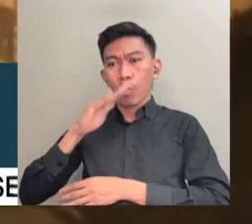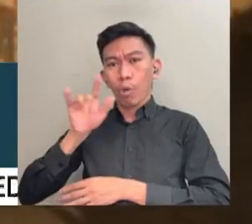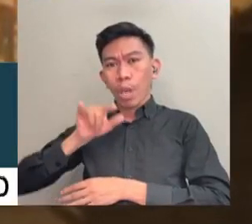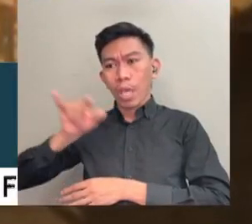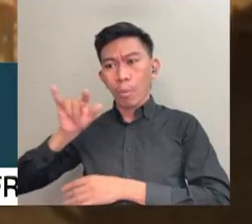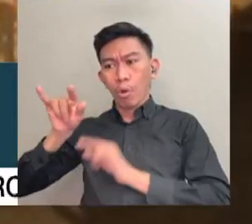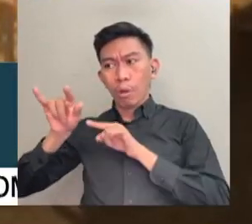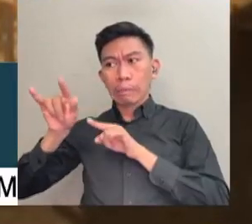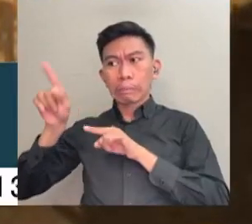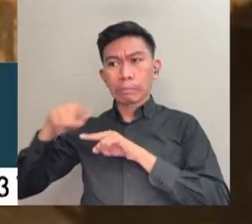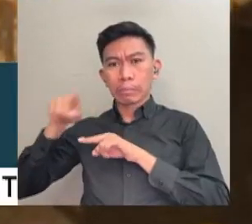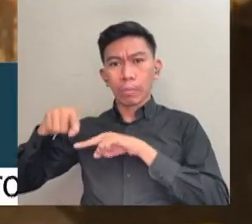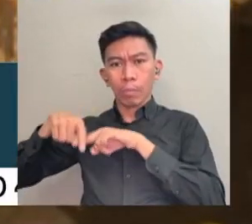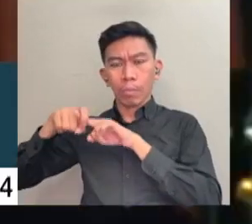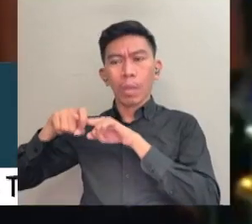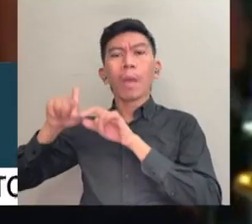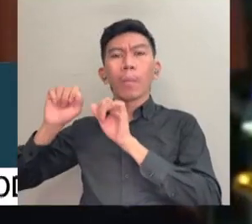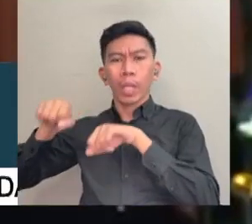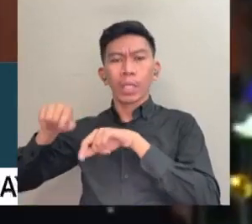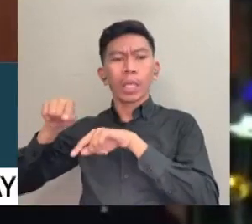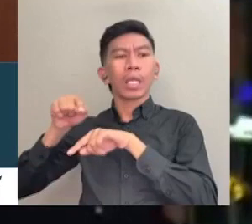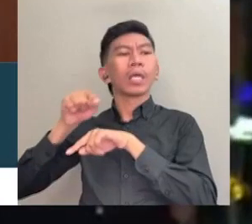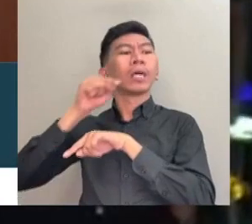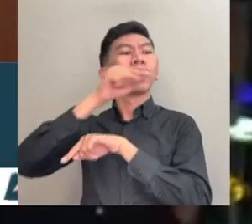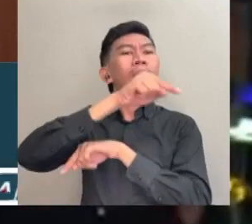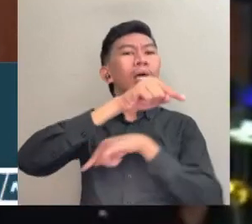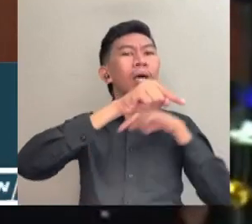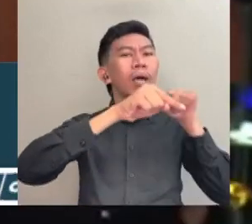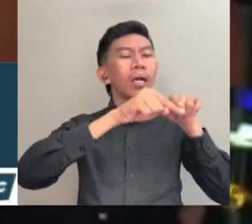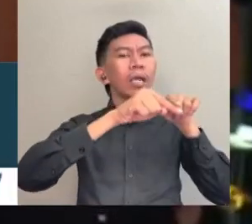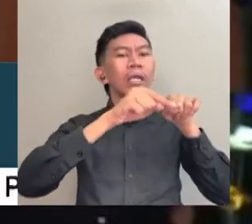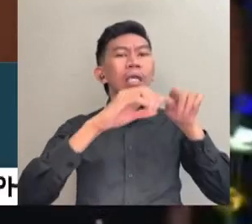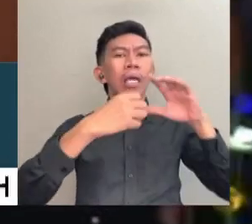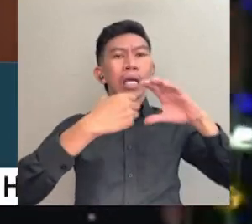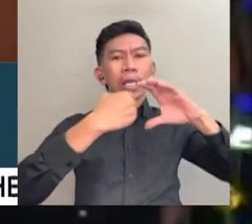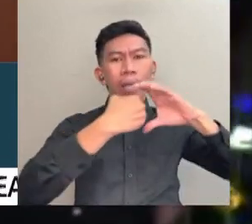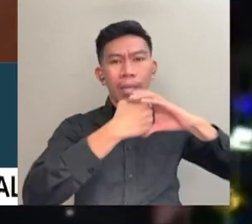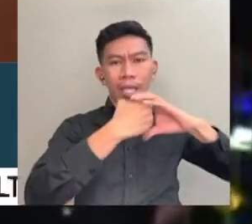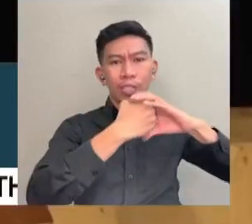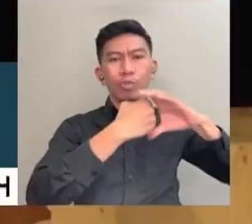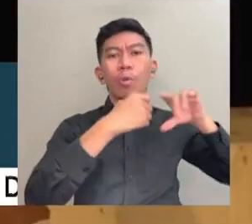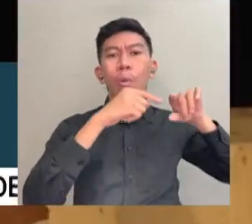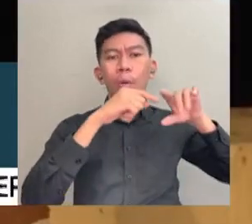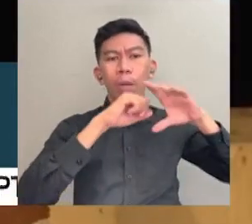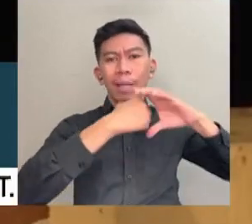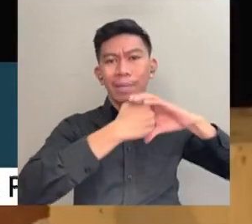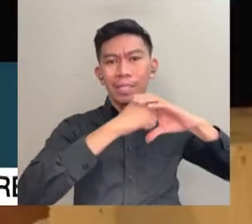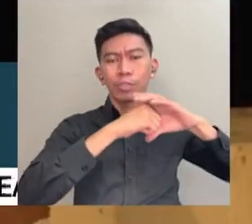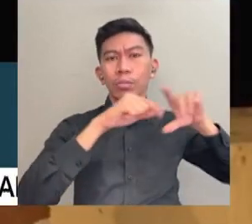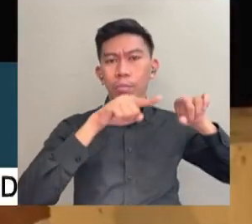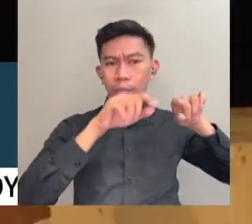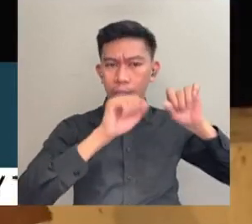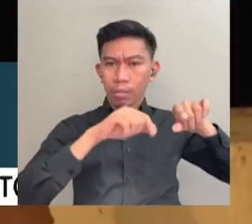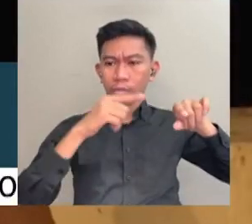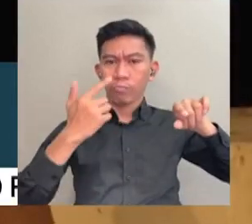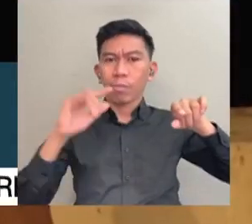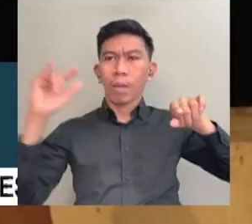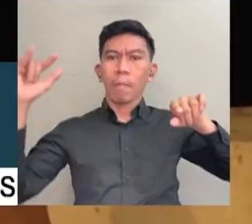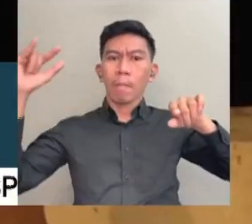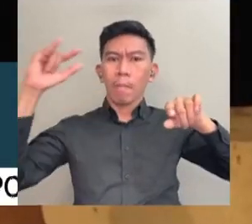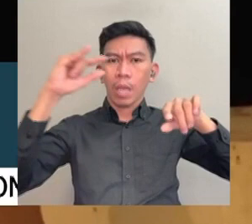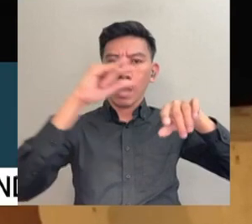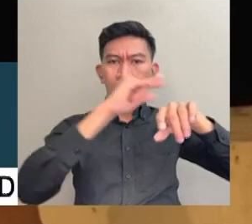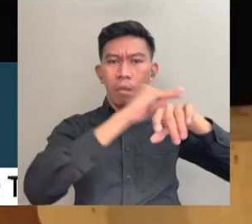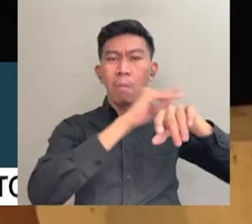City or the Pili Airport in Camarines Sur. Although there are limited flights in that area because the airport is smaller